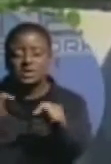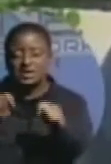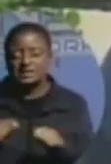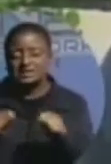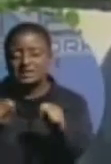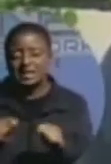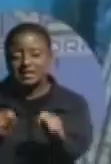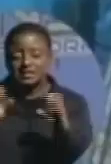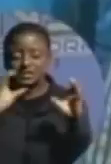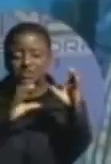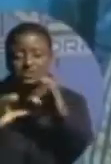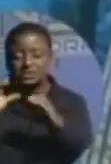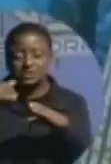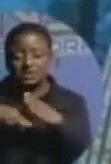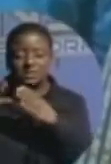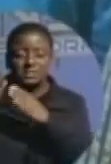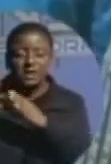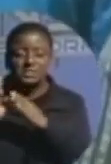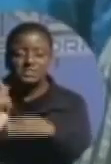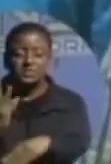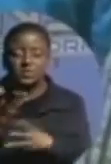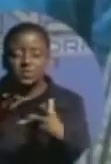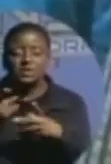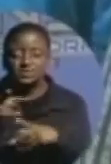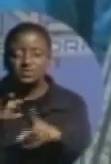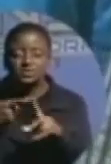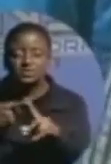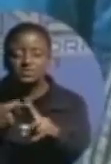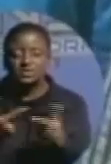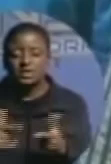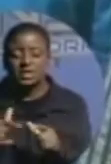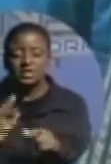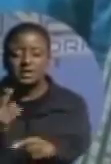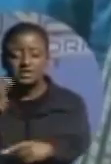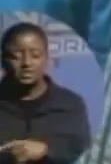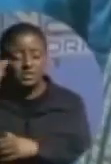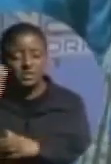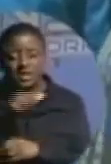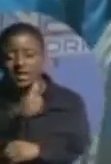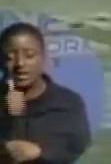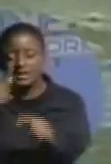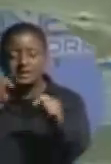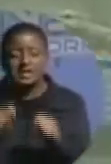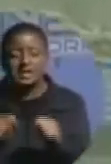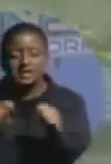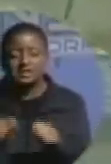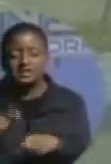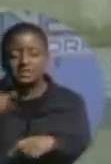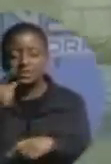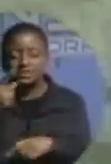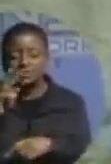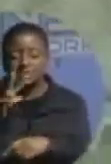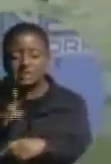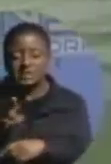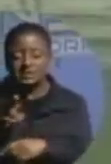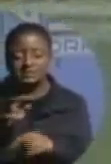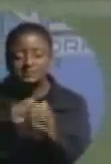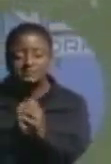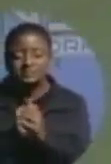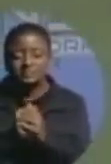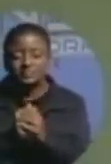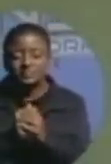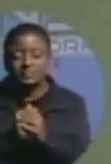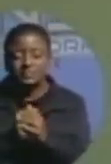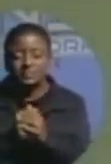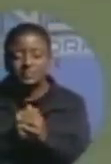the Bahamas. We want you to let us know, please, any talent that you see. We don't necessarily